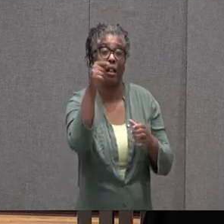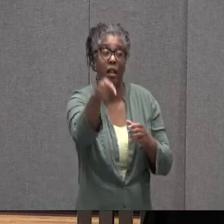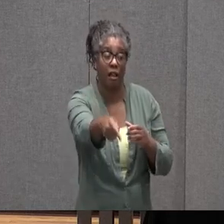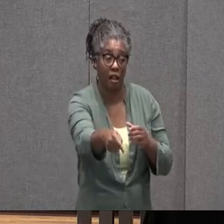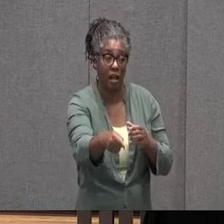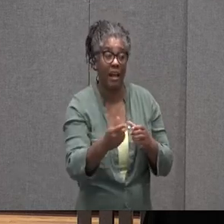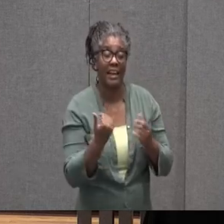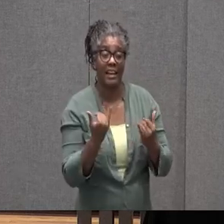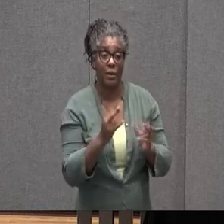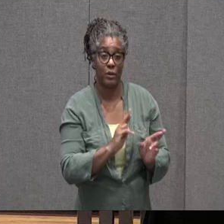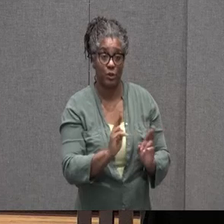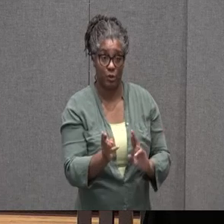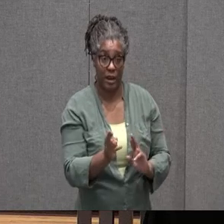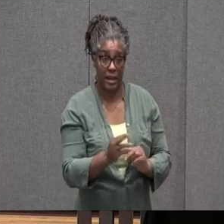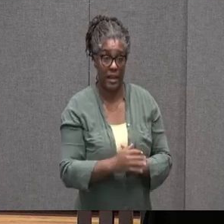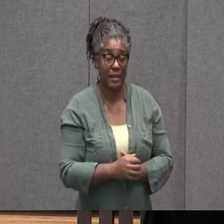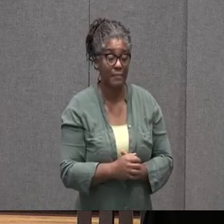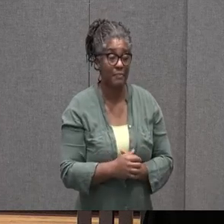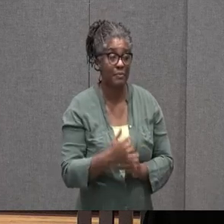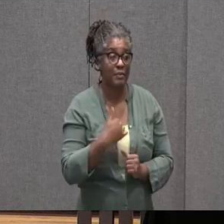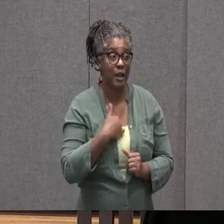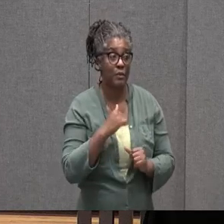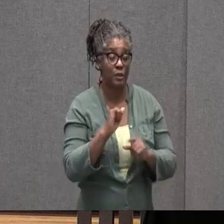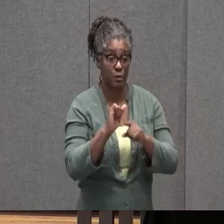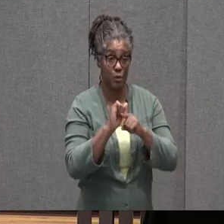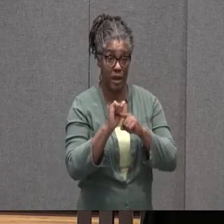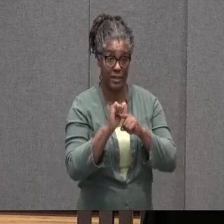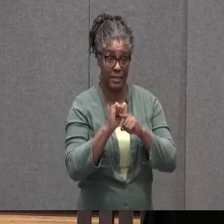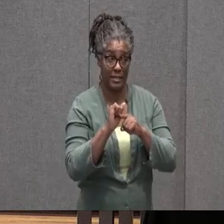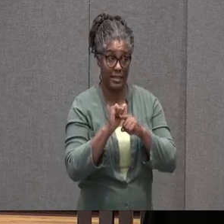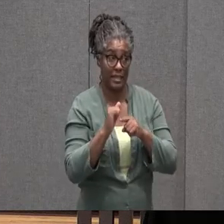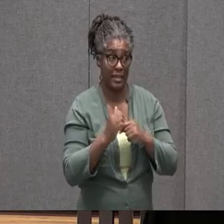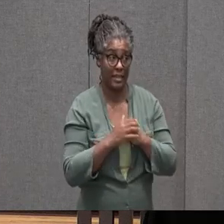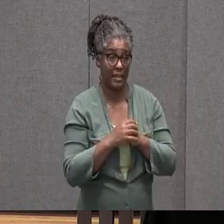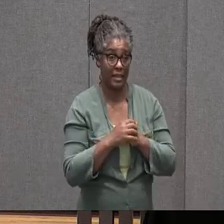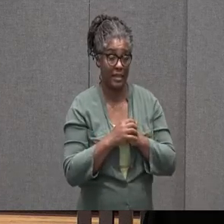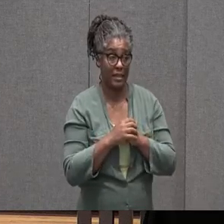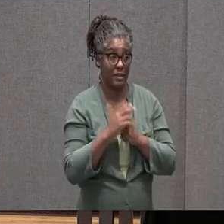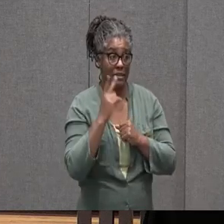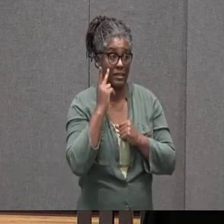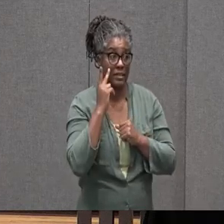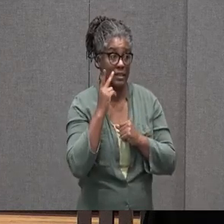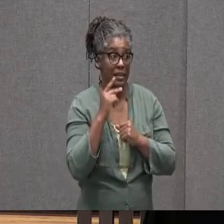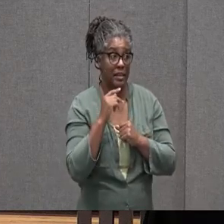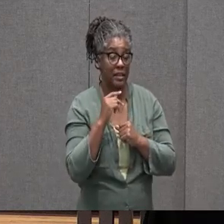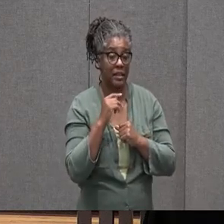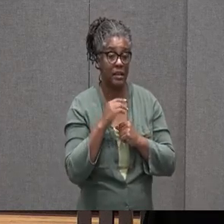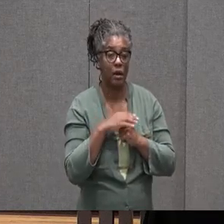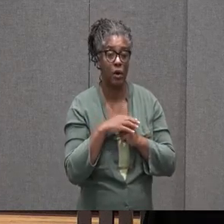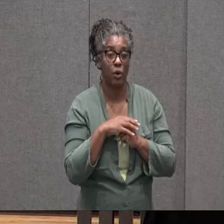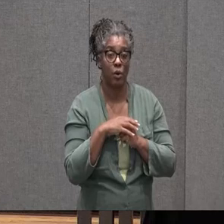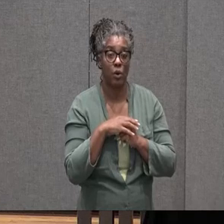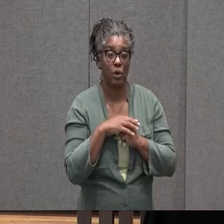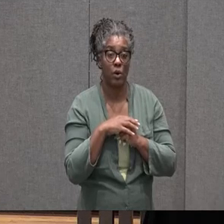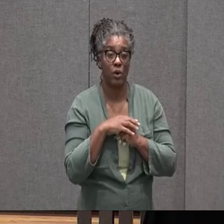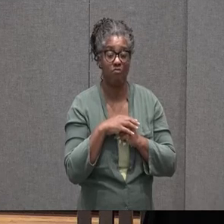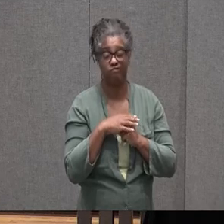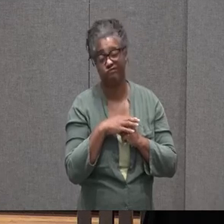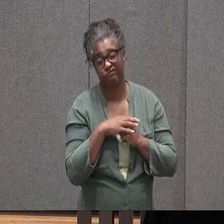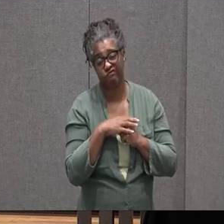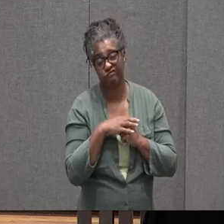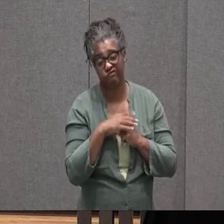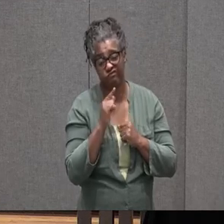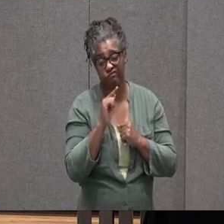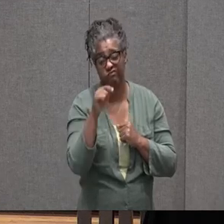ready and I was practicing and let's see if it goes far. Oh, that was a dud. No,